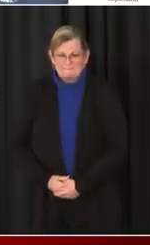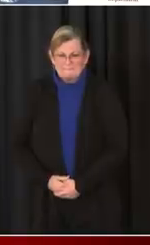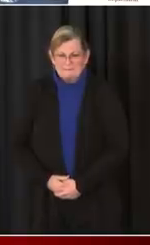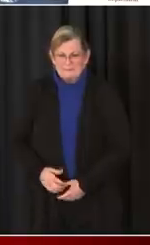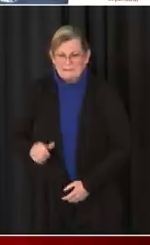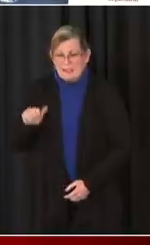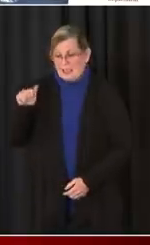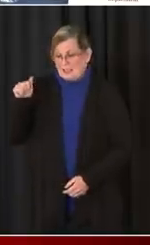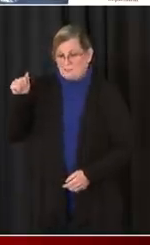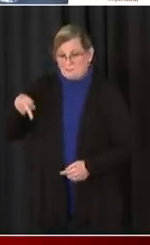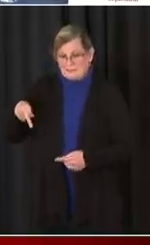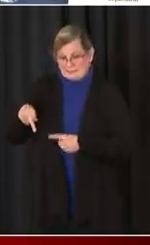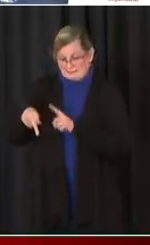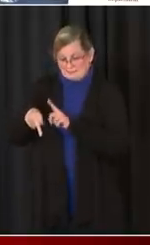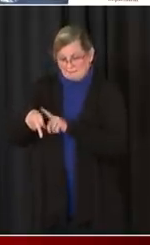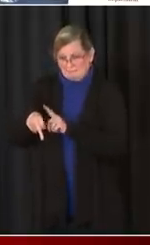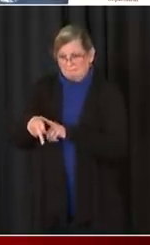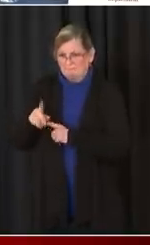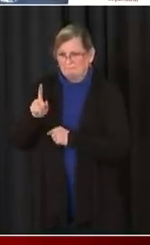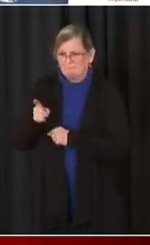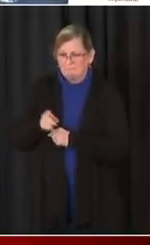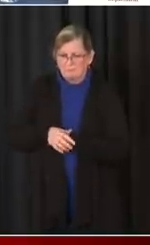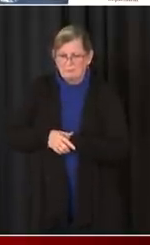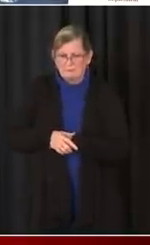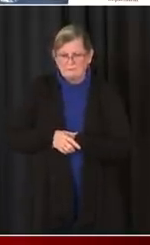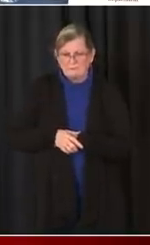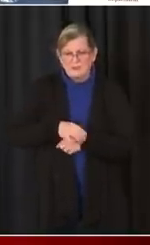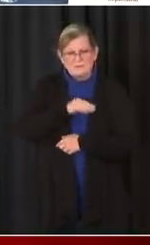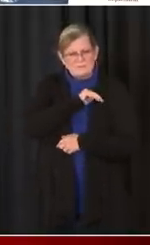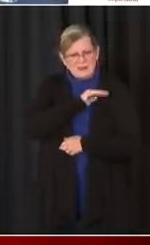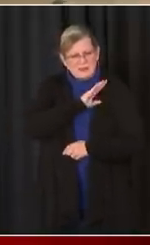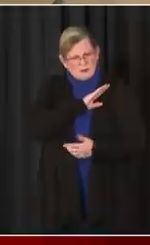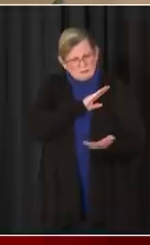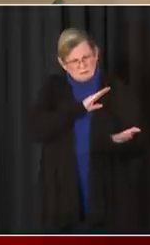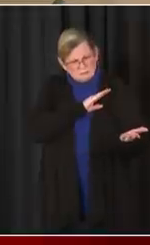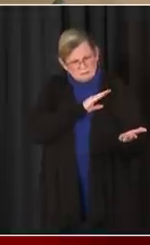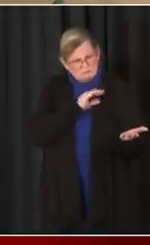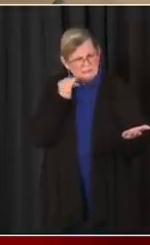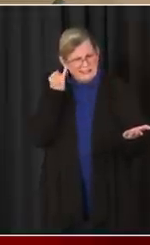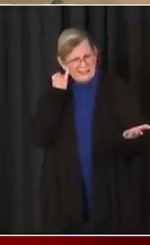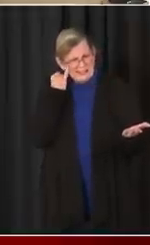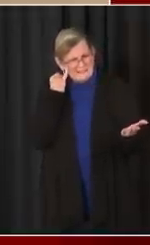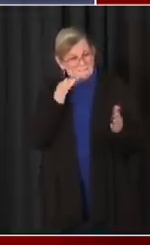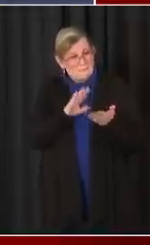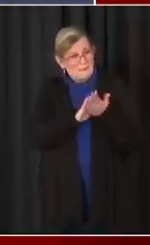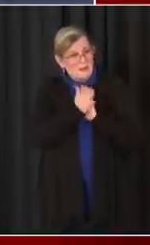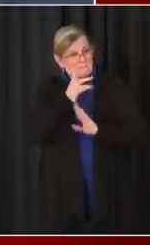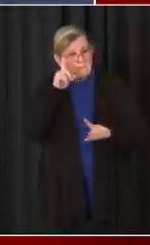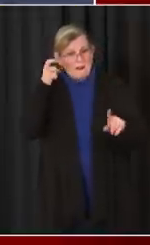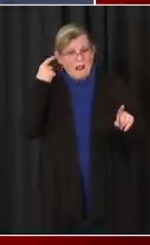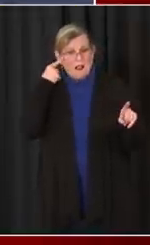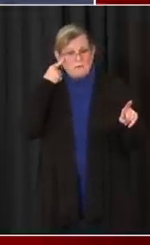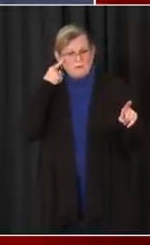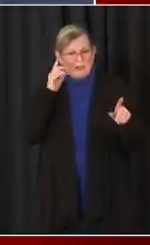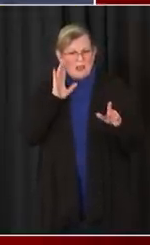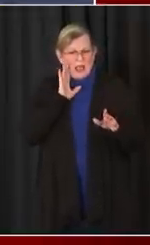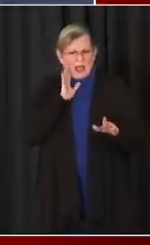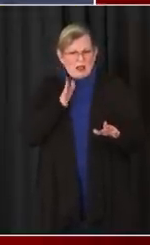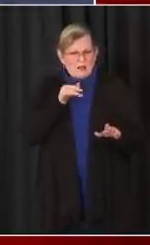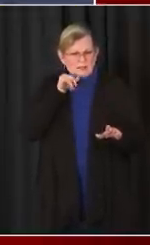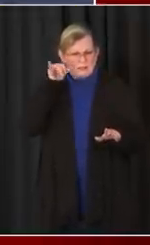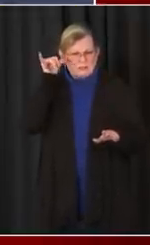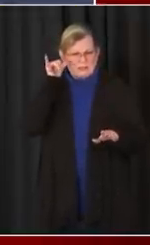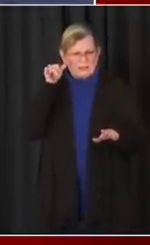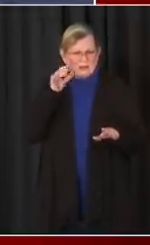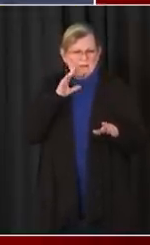Press. Mayor Bowser, if you were a governor, how would yesterday have gone differently for you?